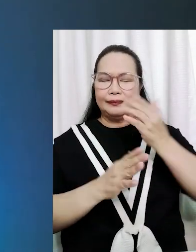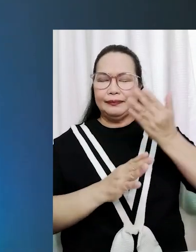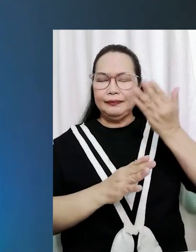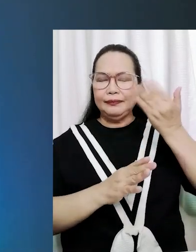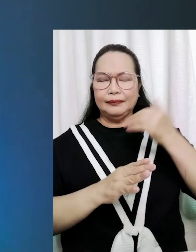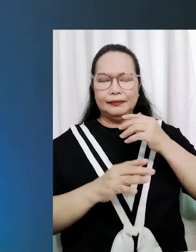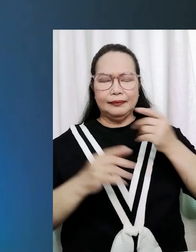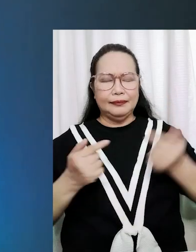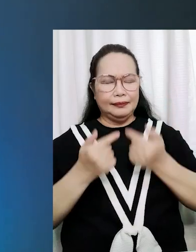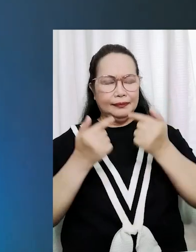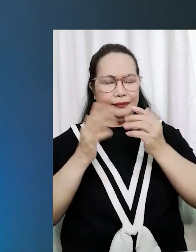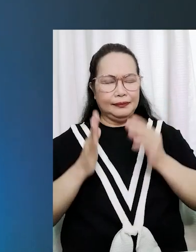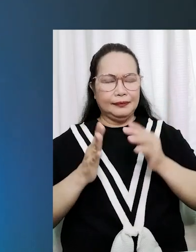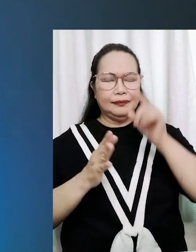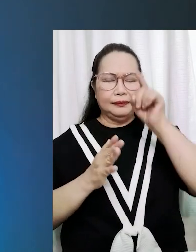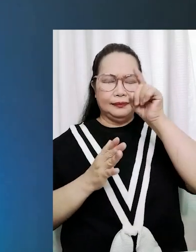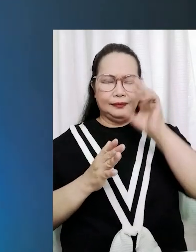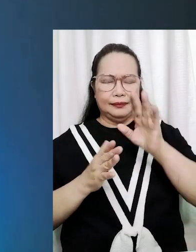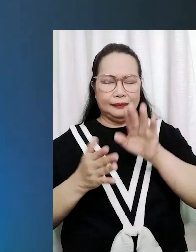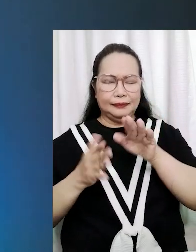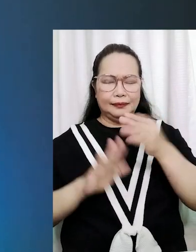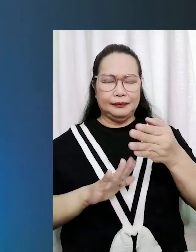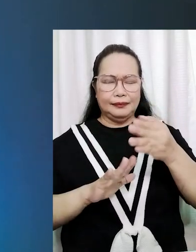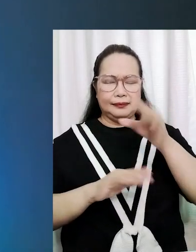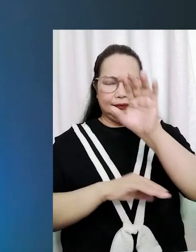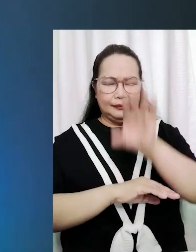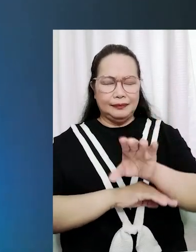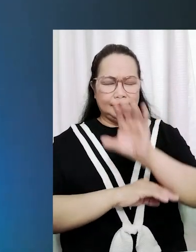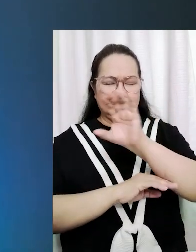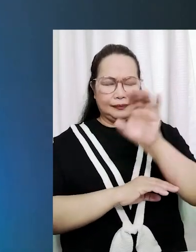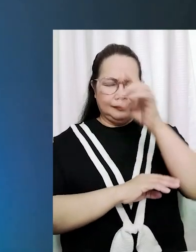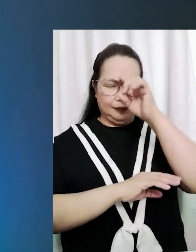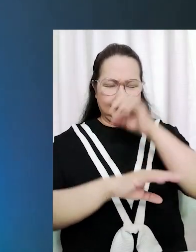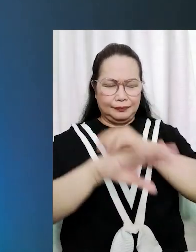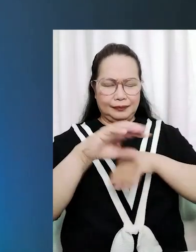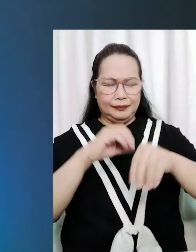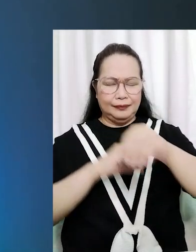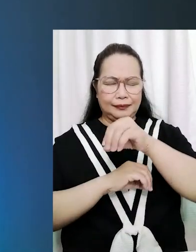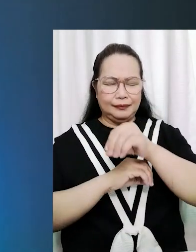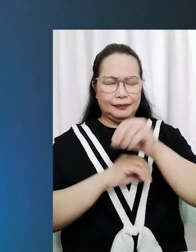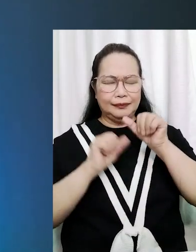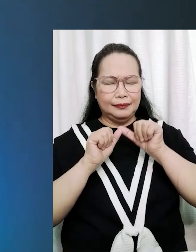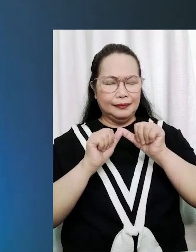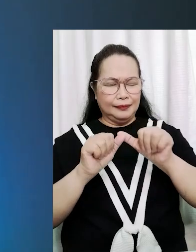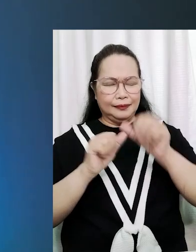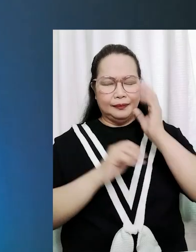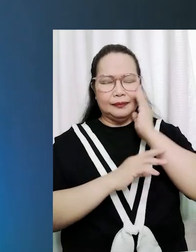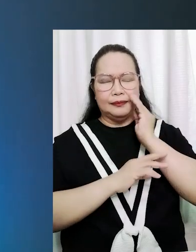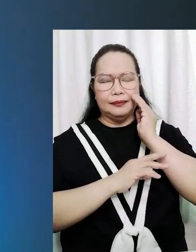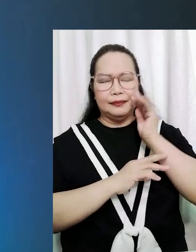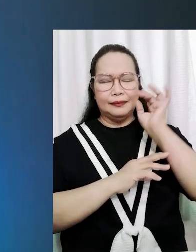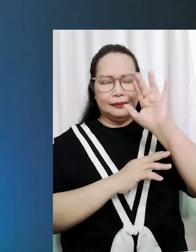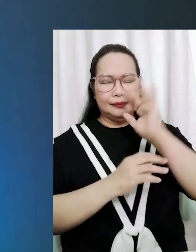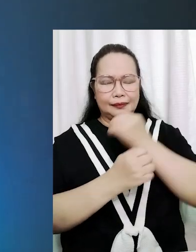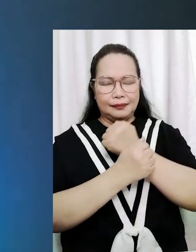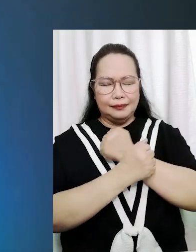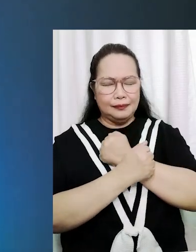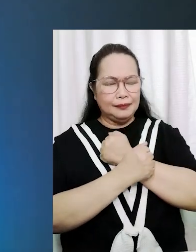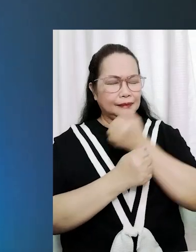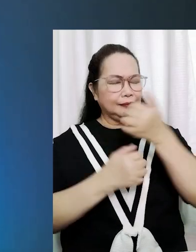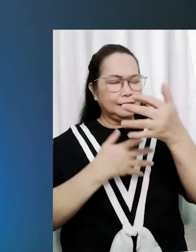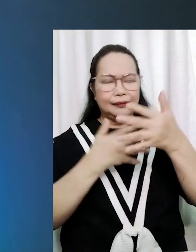yet sinners, you died on the cross for us. And our prayer, Lord, is that we will continue to experience your love, that